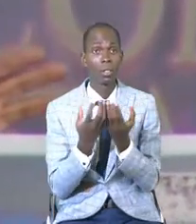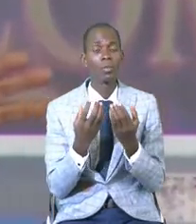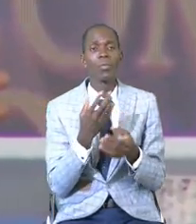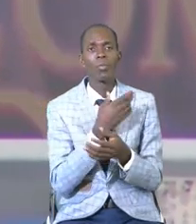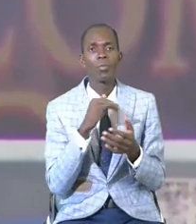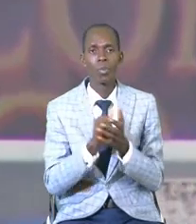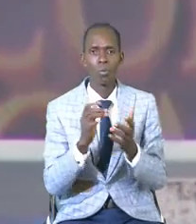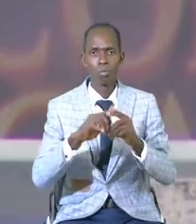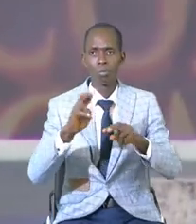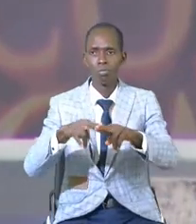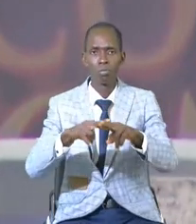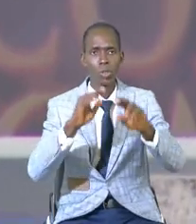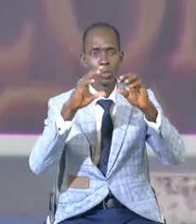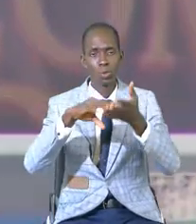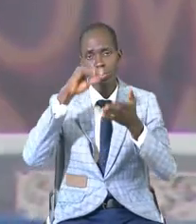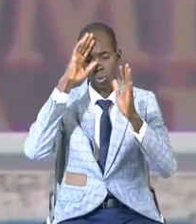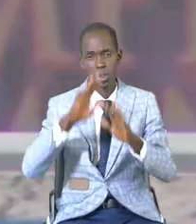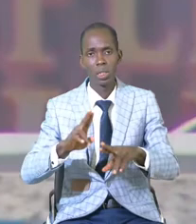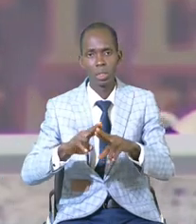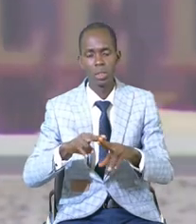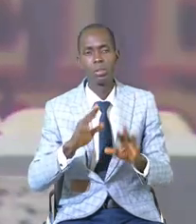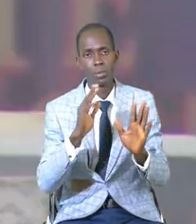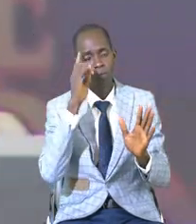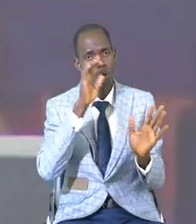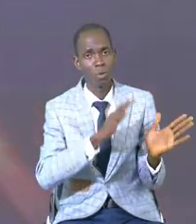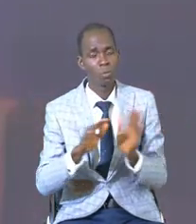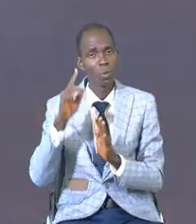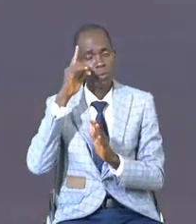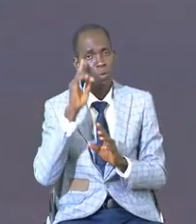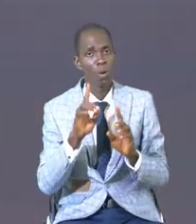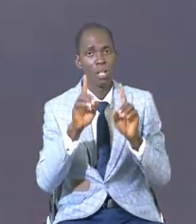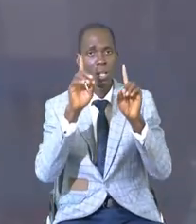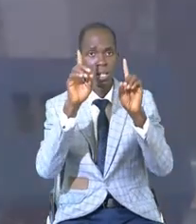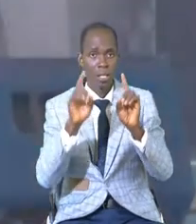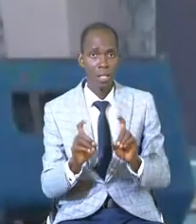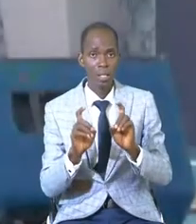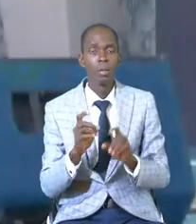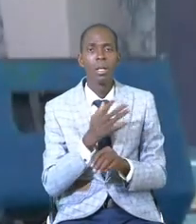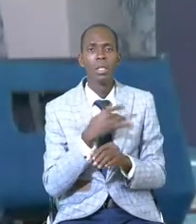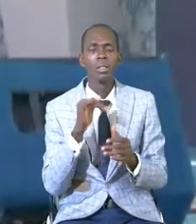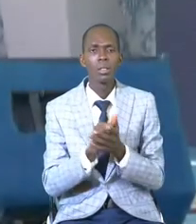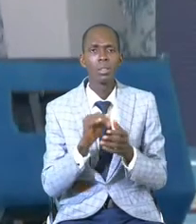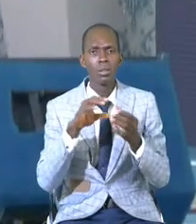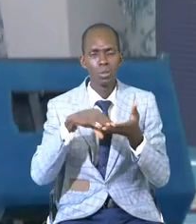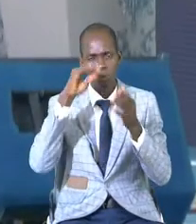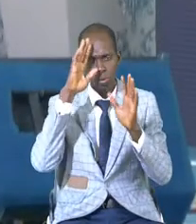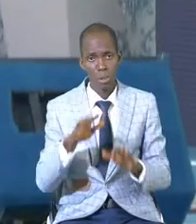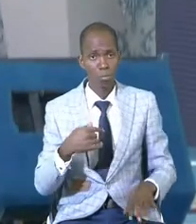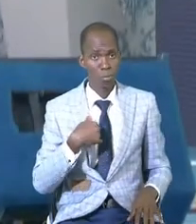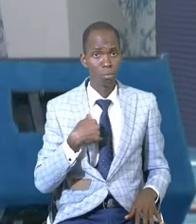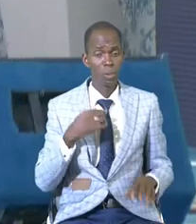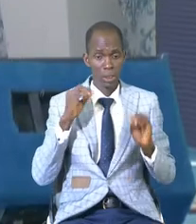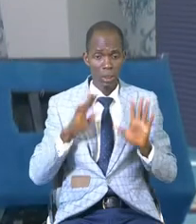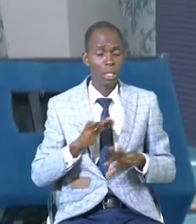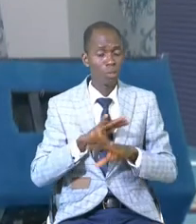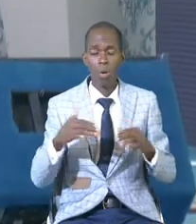students, preparing them for school start, and then he says, students, I want to tell you, I don't have more knowledge, more